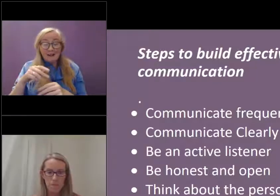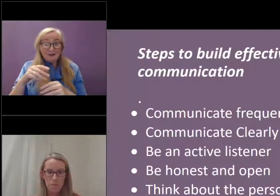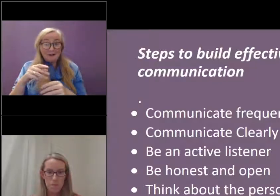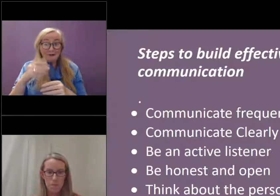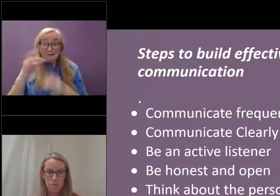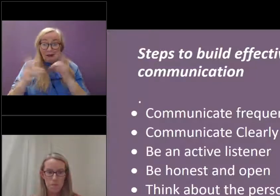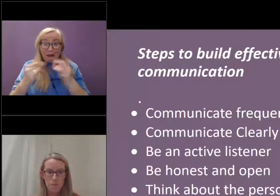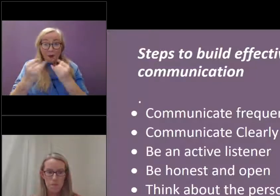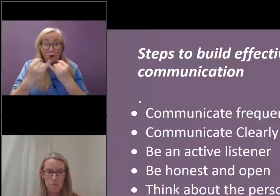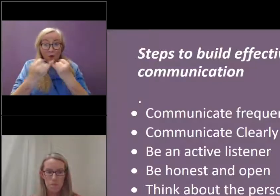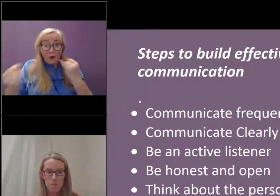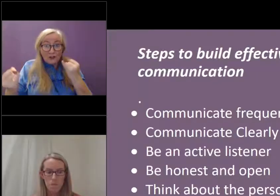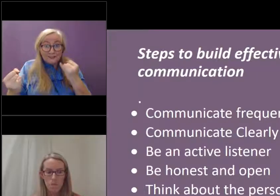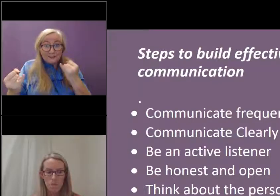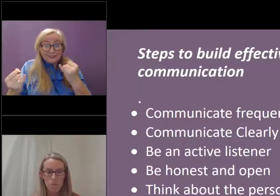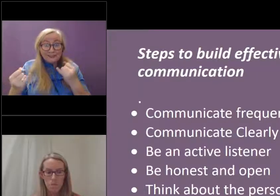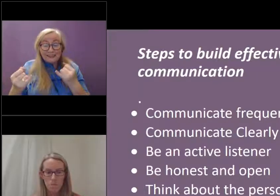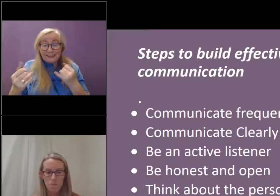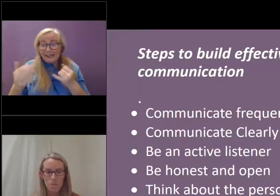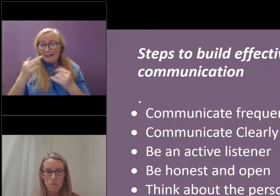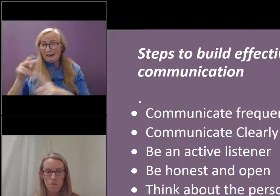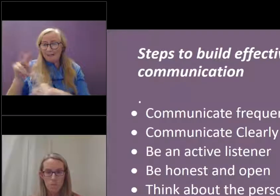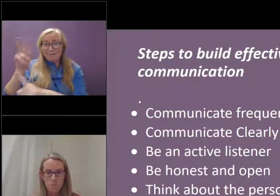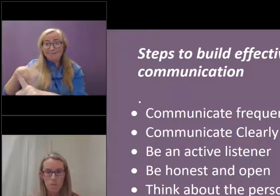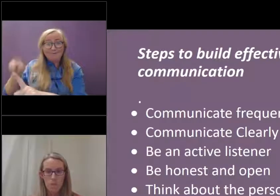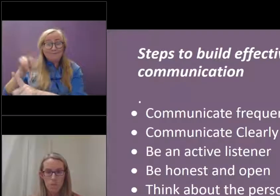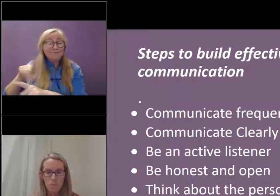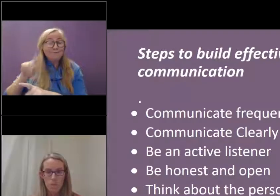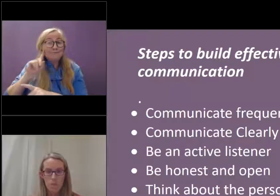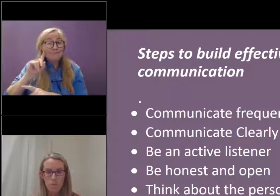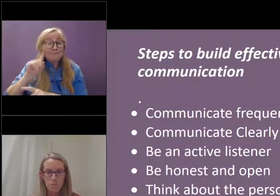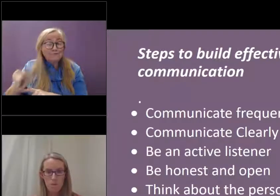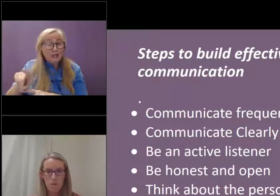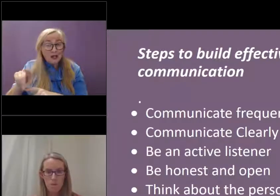or de-escalate a particular conflict.